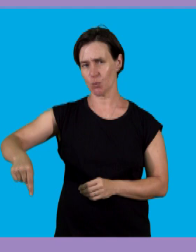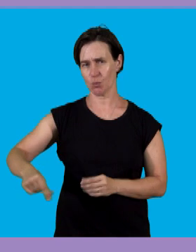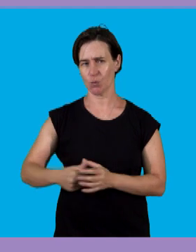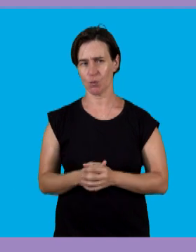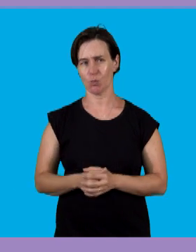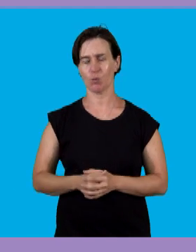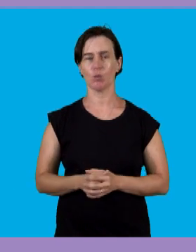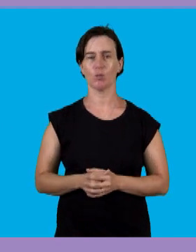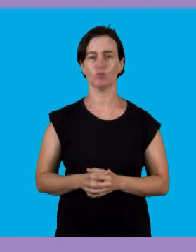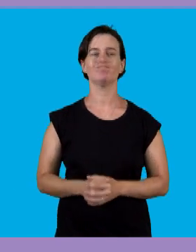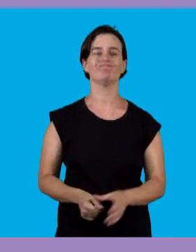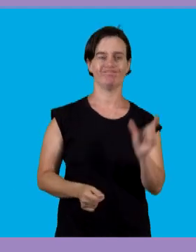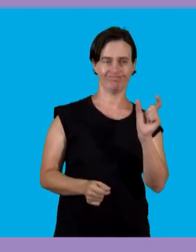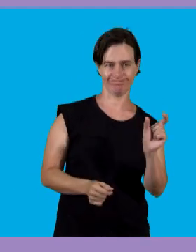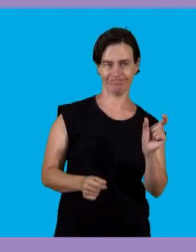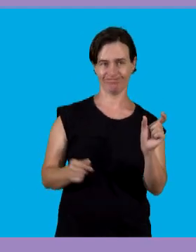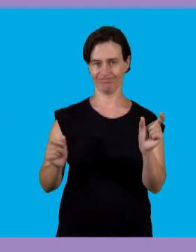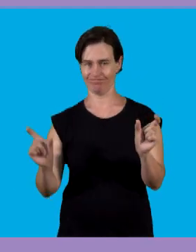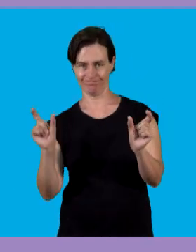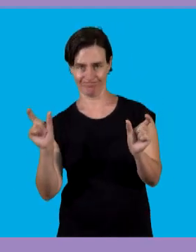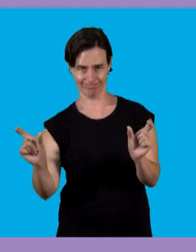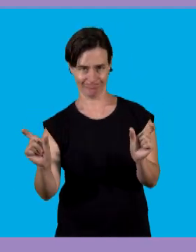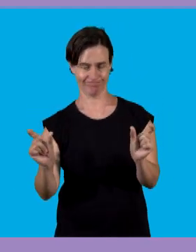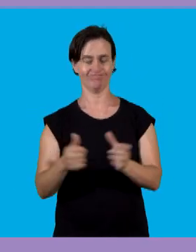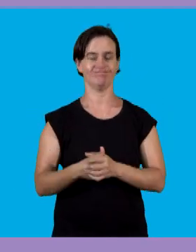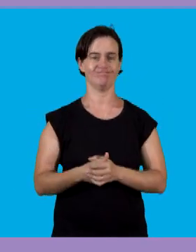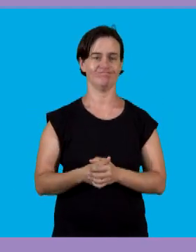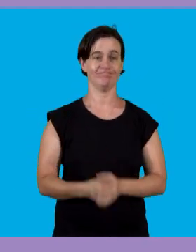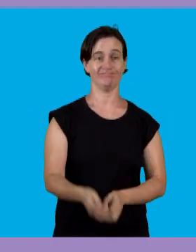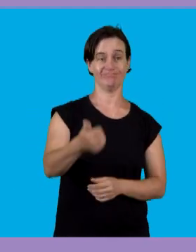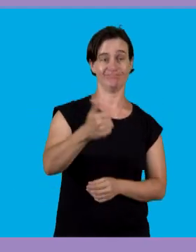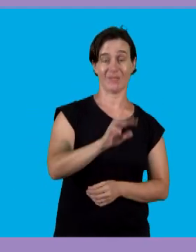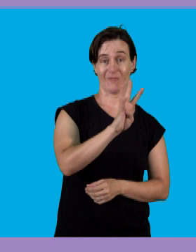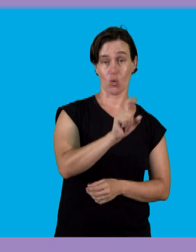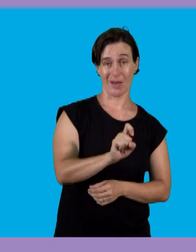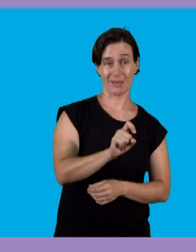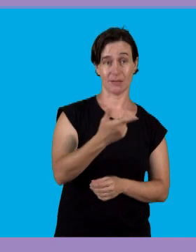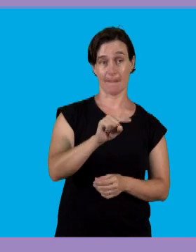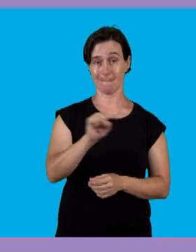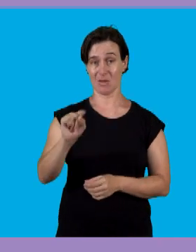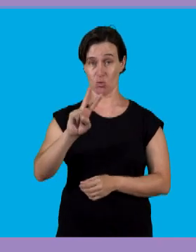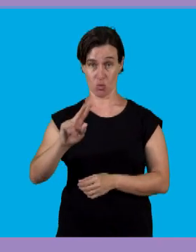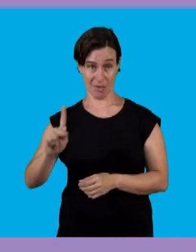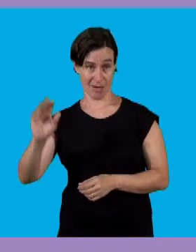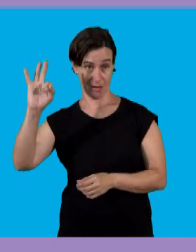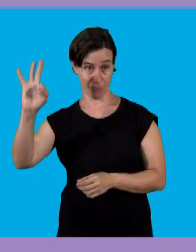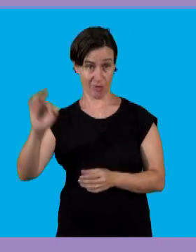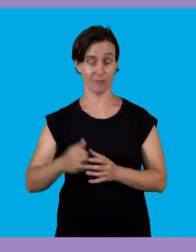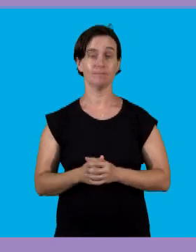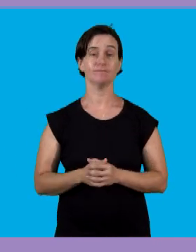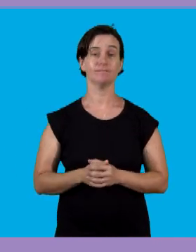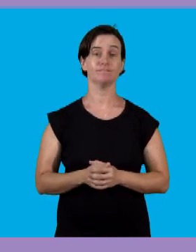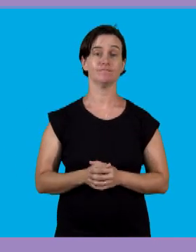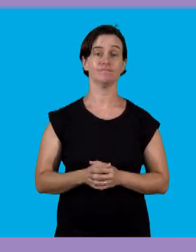5q. Those, of course, are 2 terms. We have 4x minus